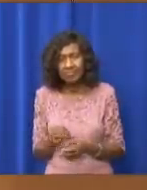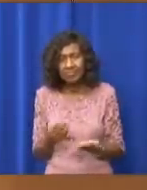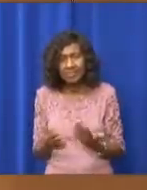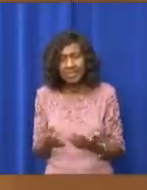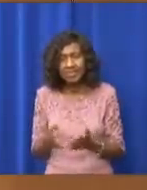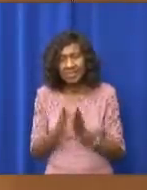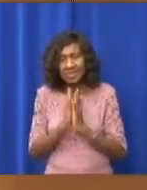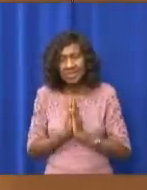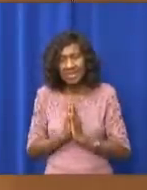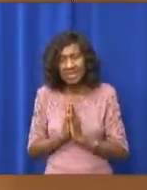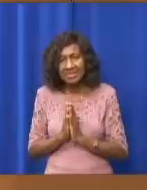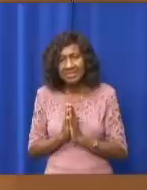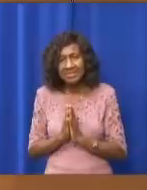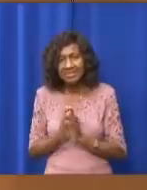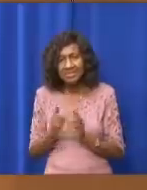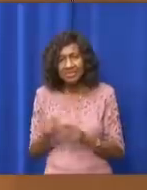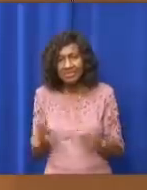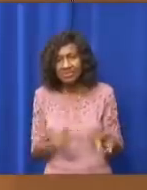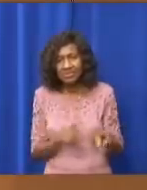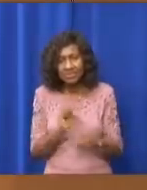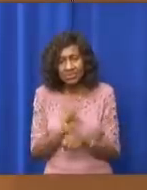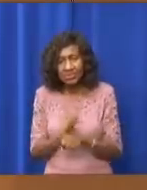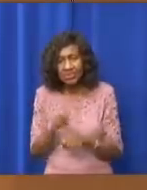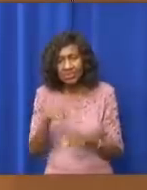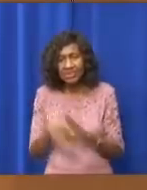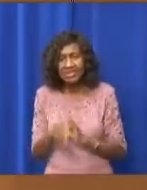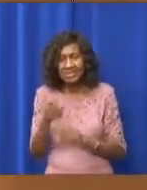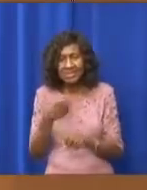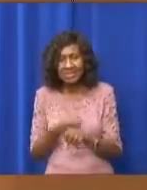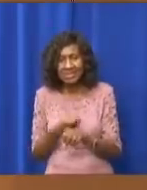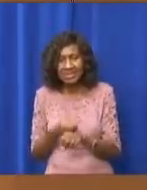those during the hard curfew time when there's no traffic.